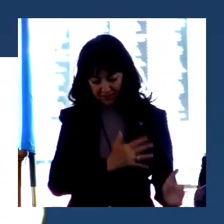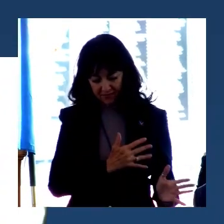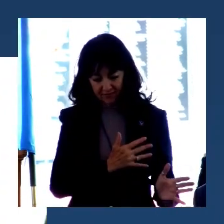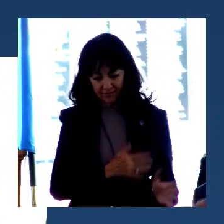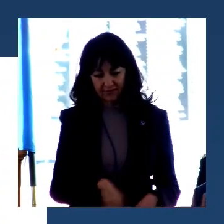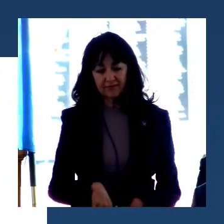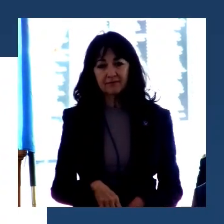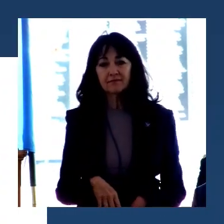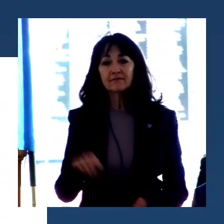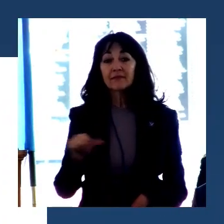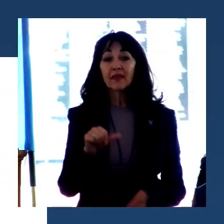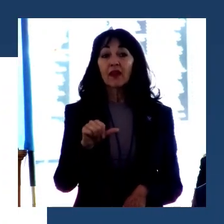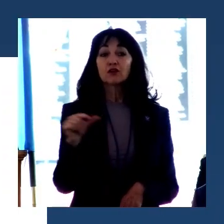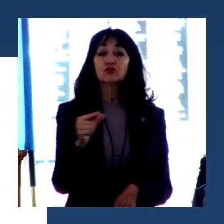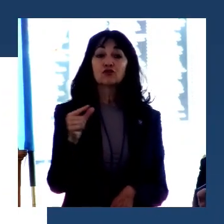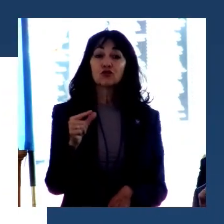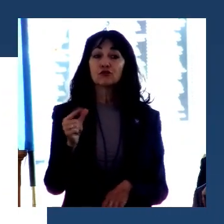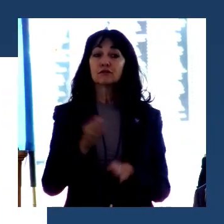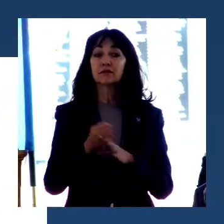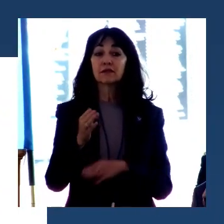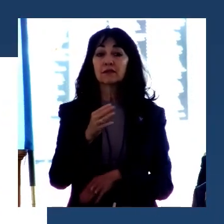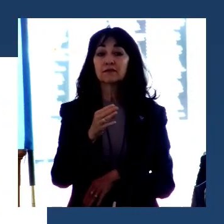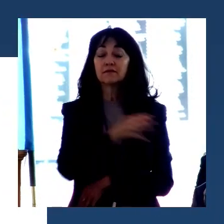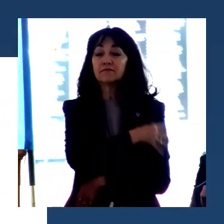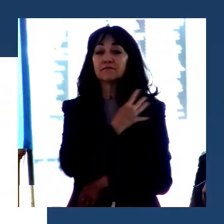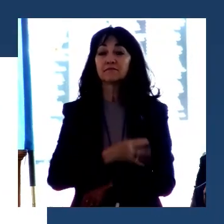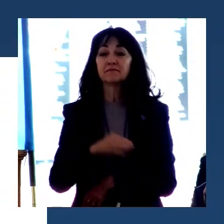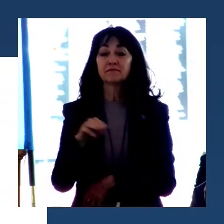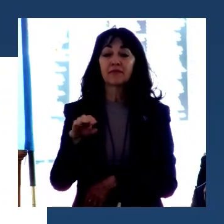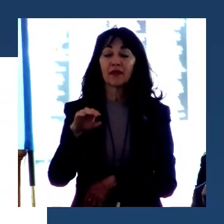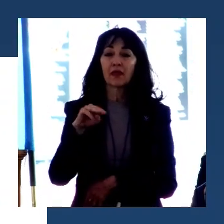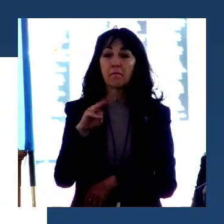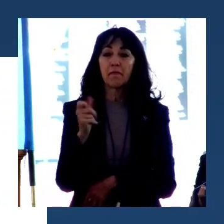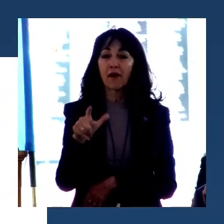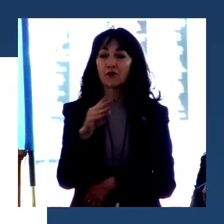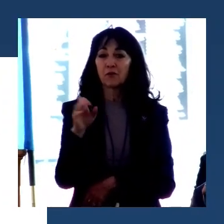The Adjutant General, Major General Michael Berry.